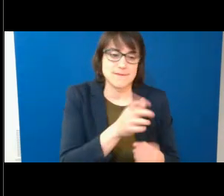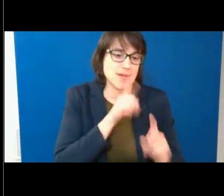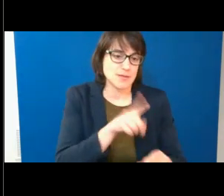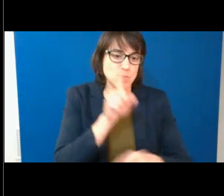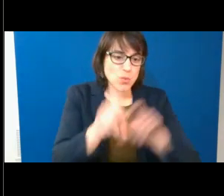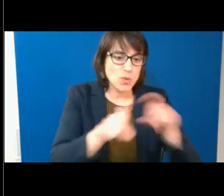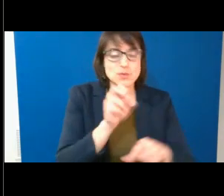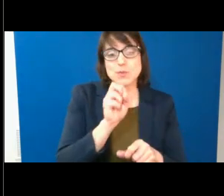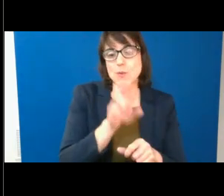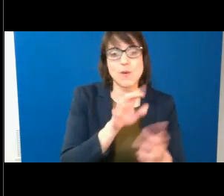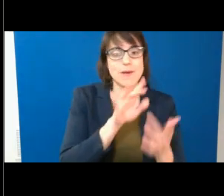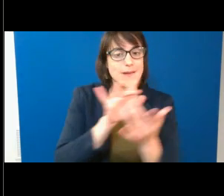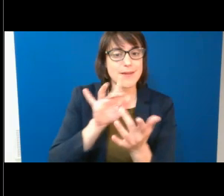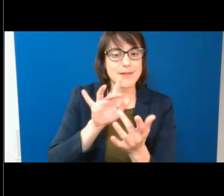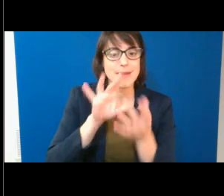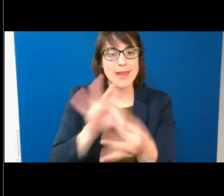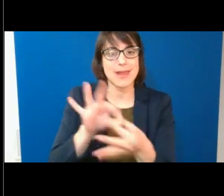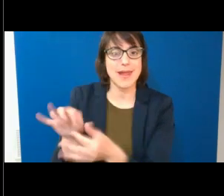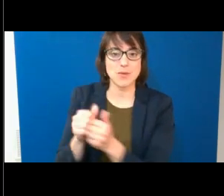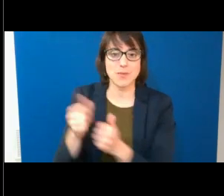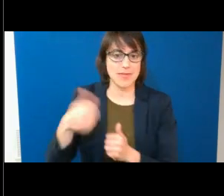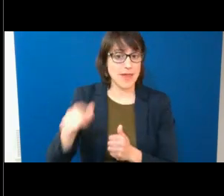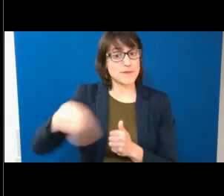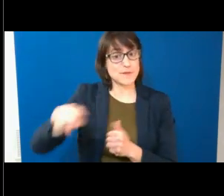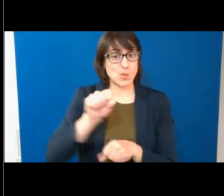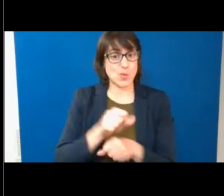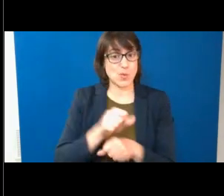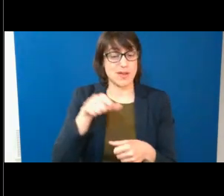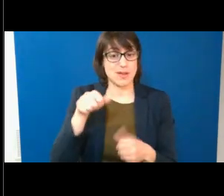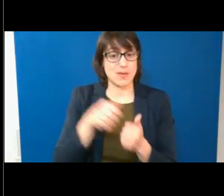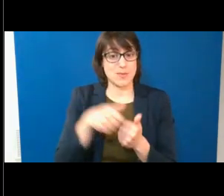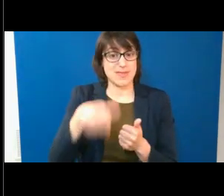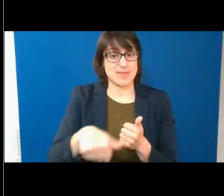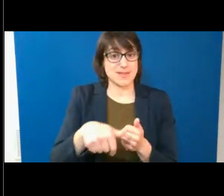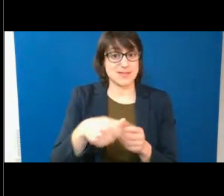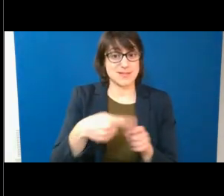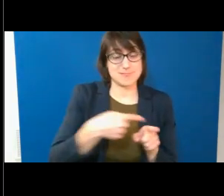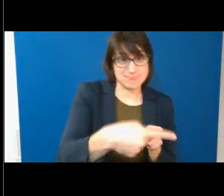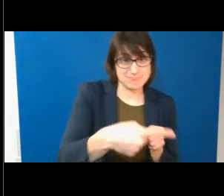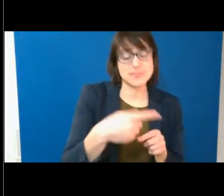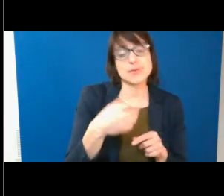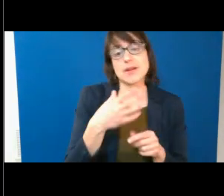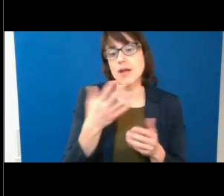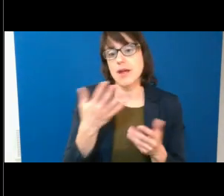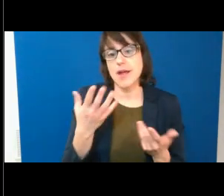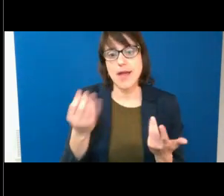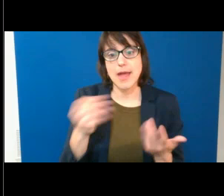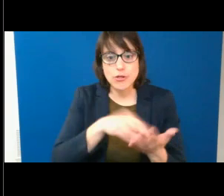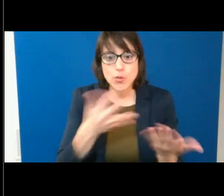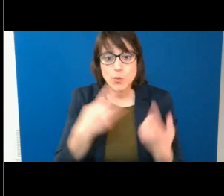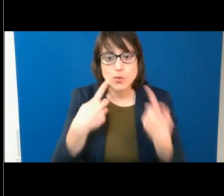with any of you guys working in this space about what's worked well for you and key learnings from building a